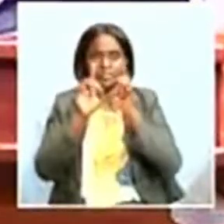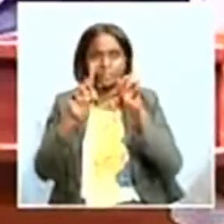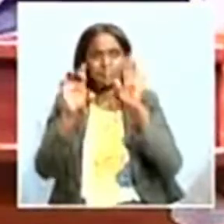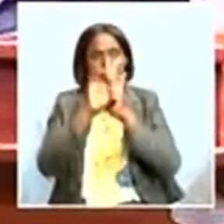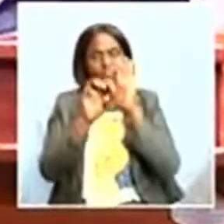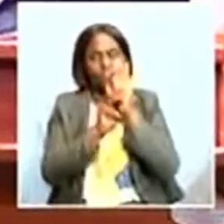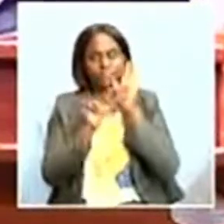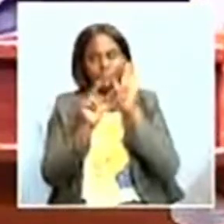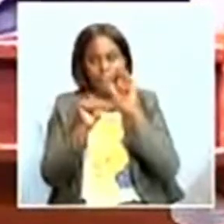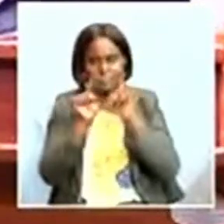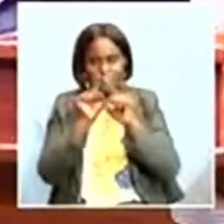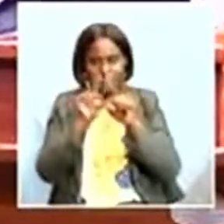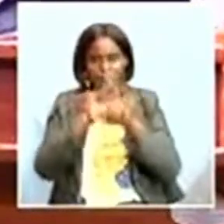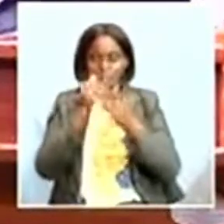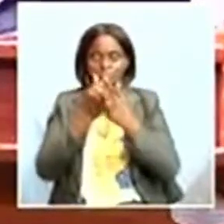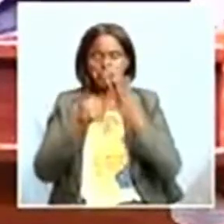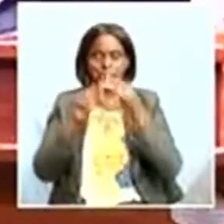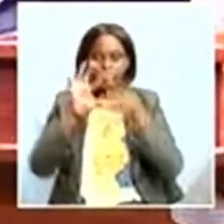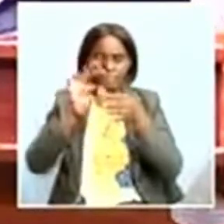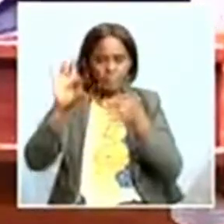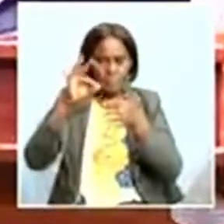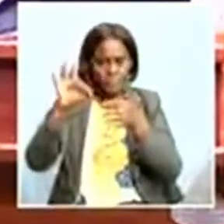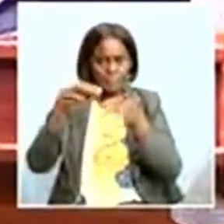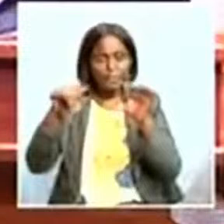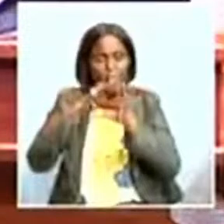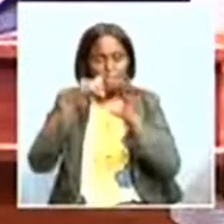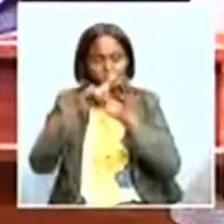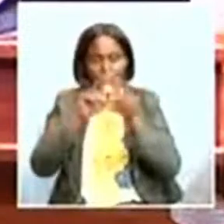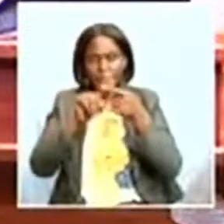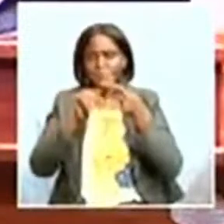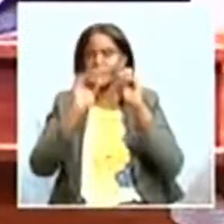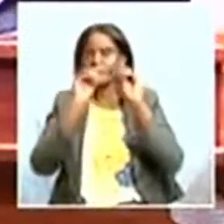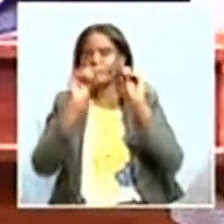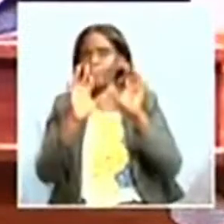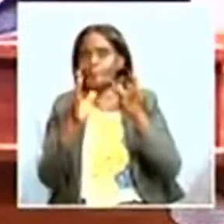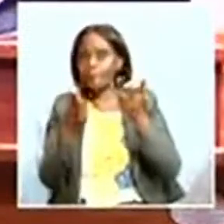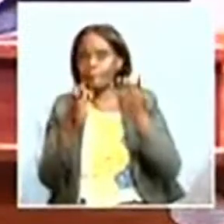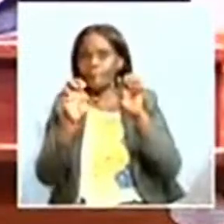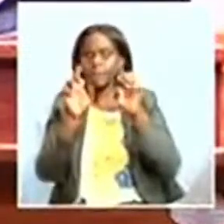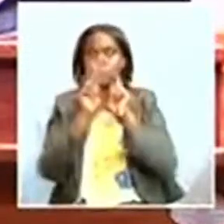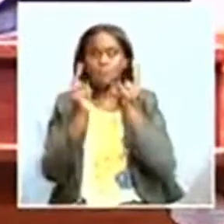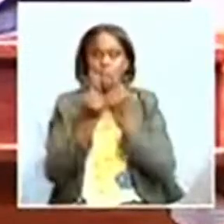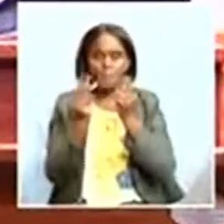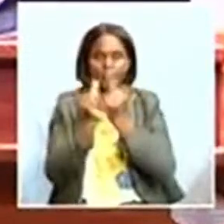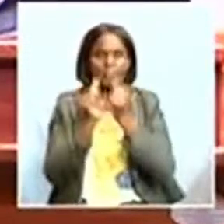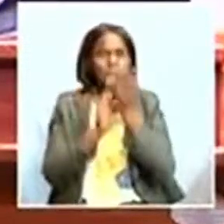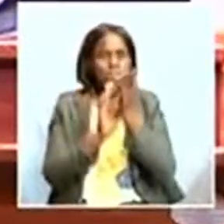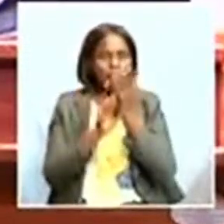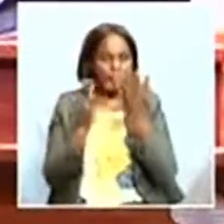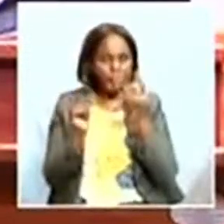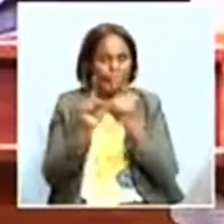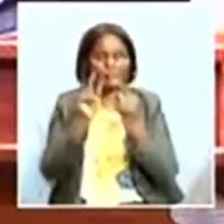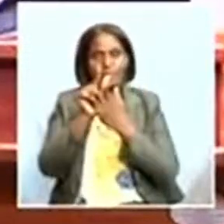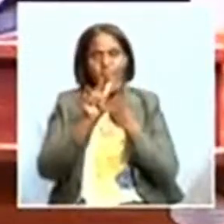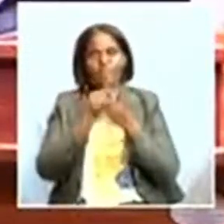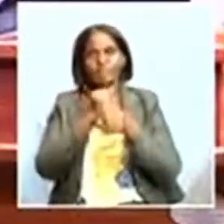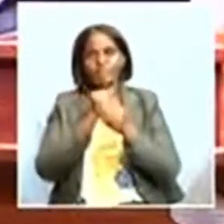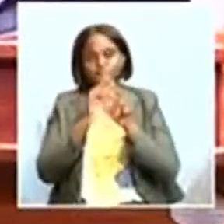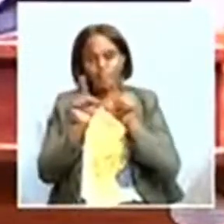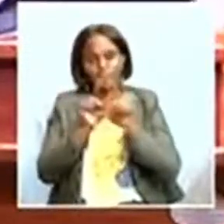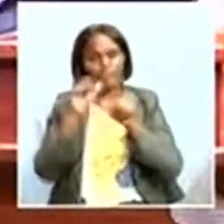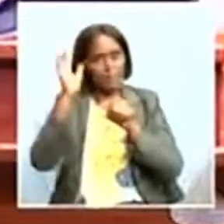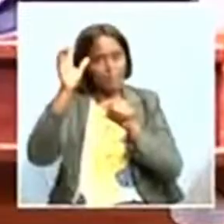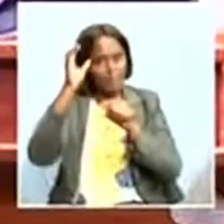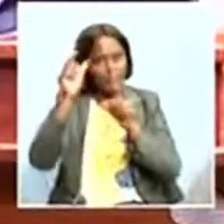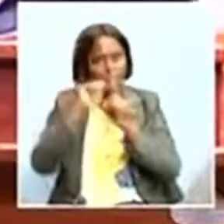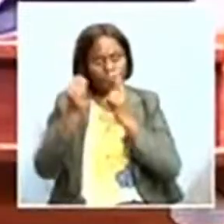curriculum. These stakeholders included educators, teacher unions, academia, lawmakers, civic and